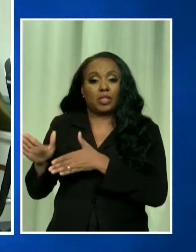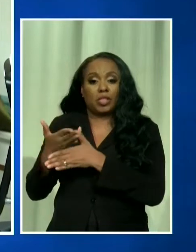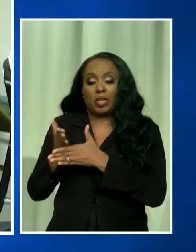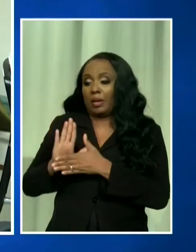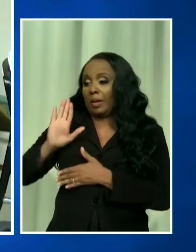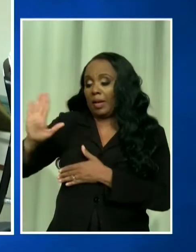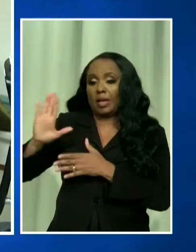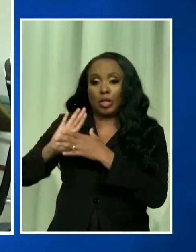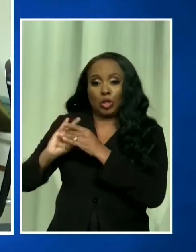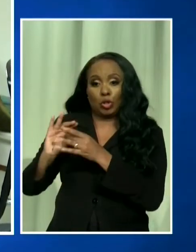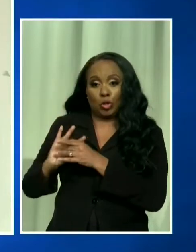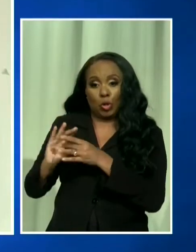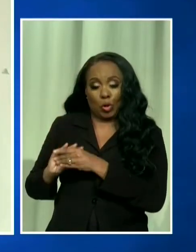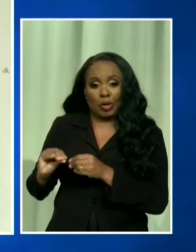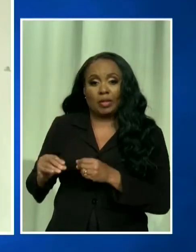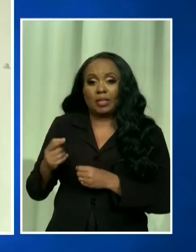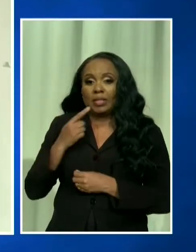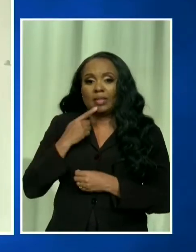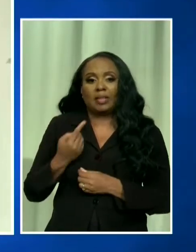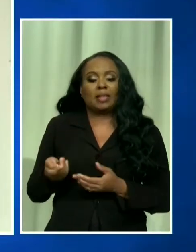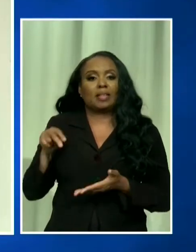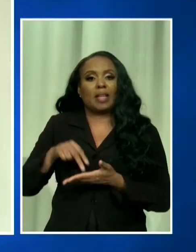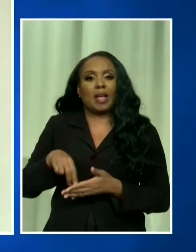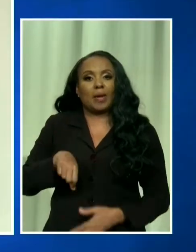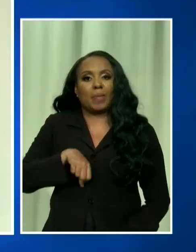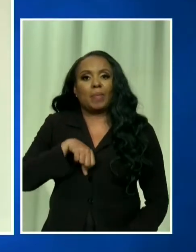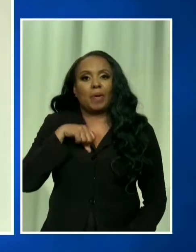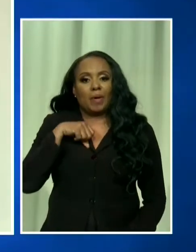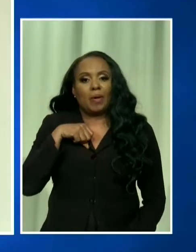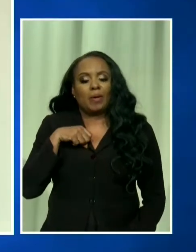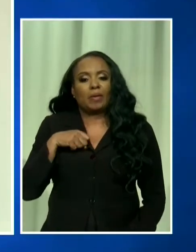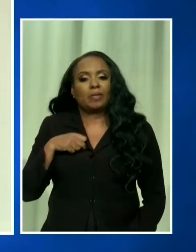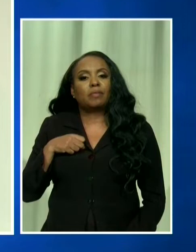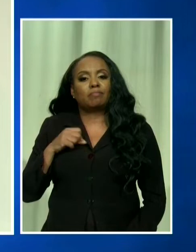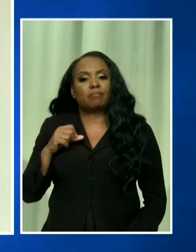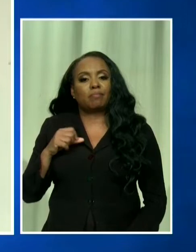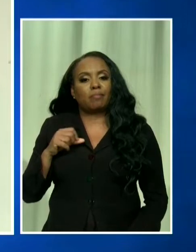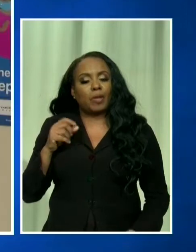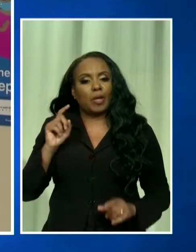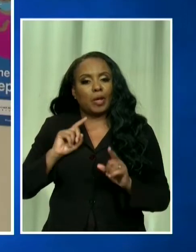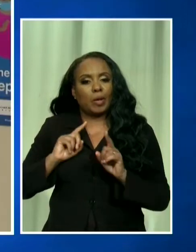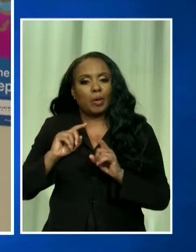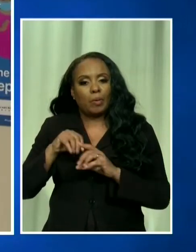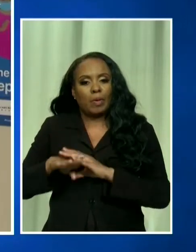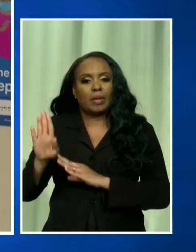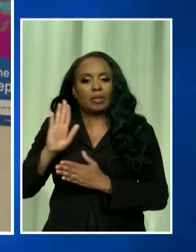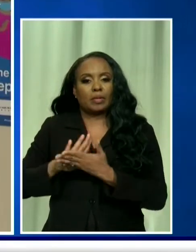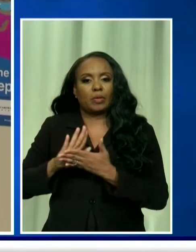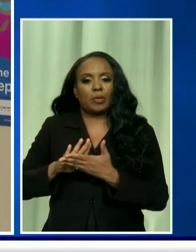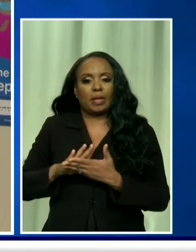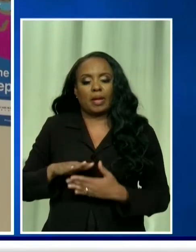telling them he stands proudly as a graduate of the Princess Margaret Secondary School. When I think